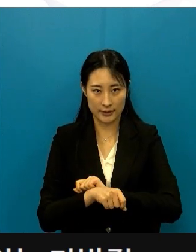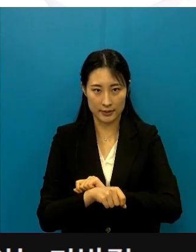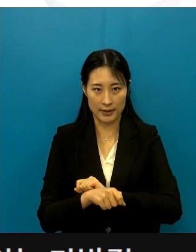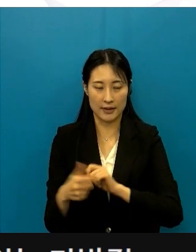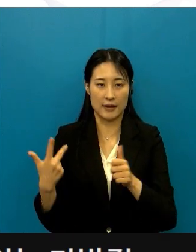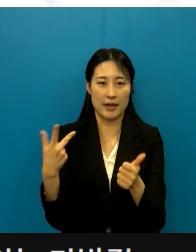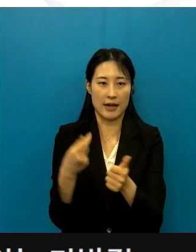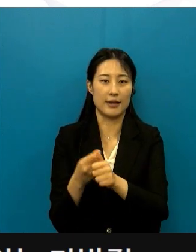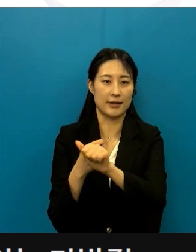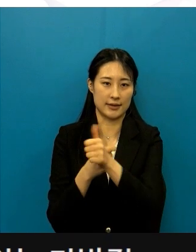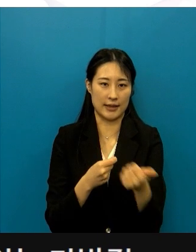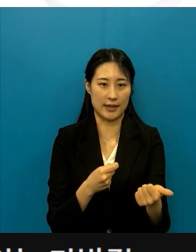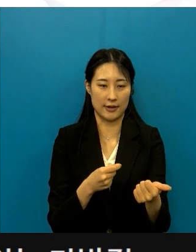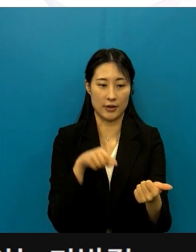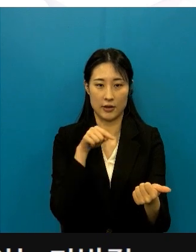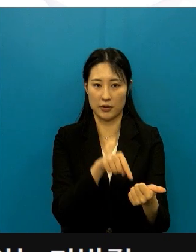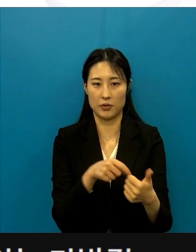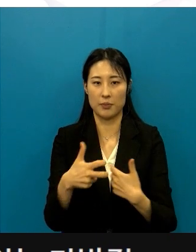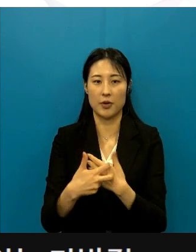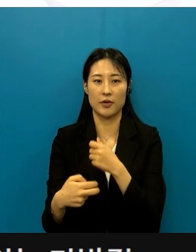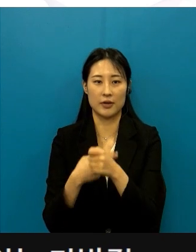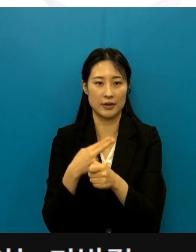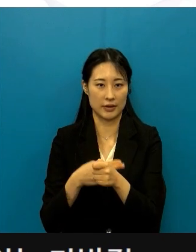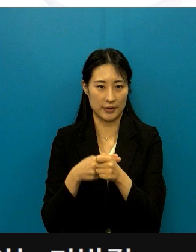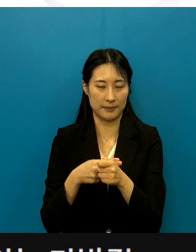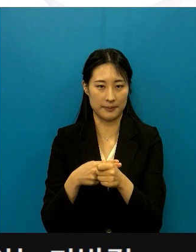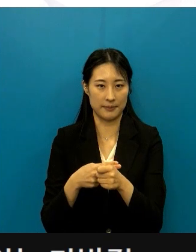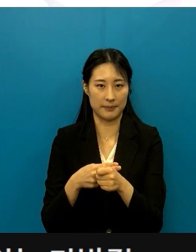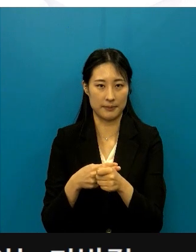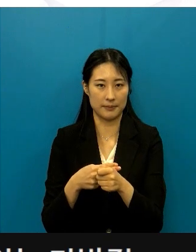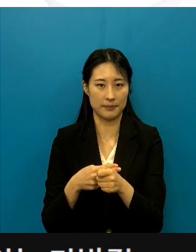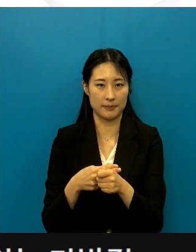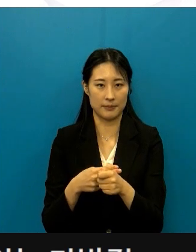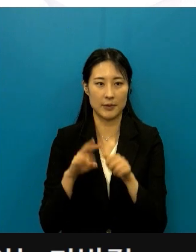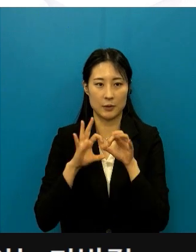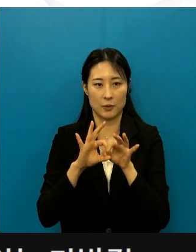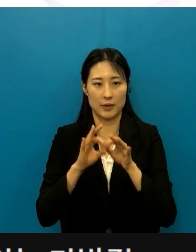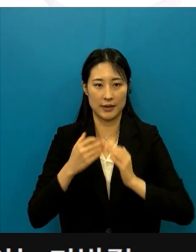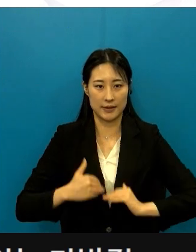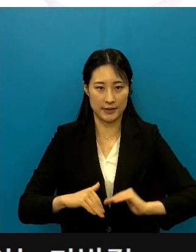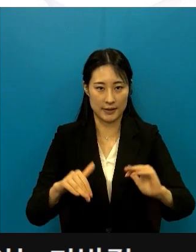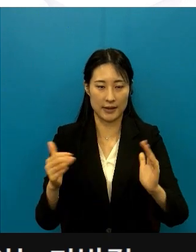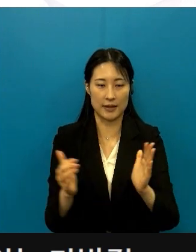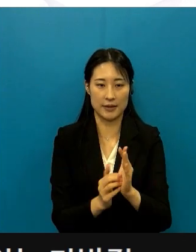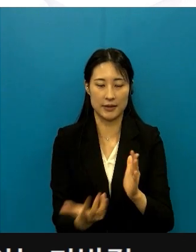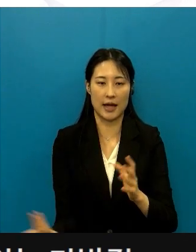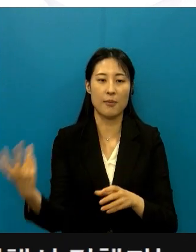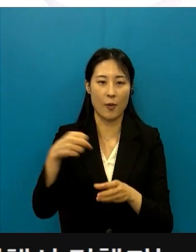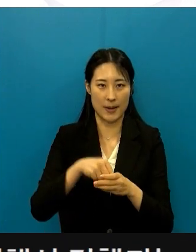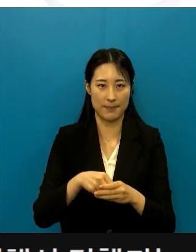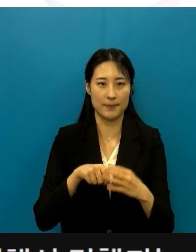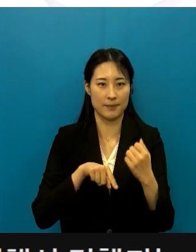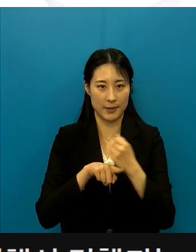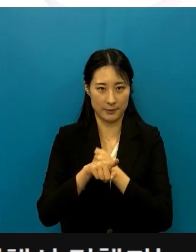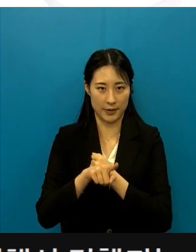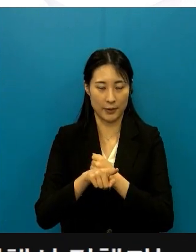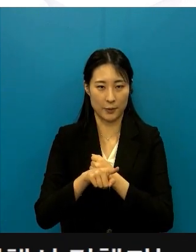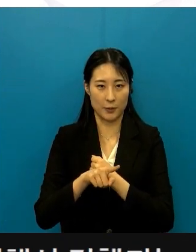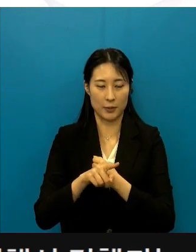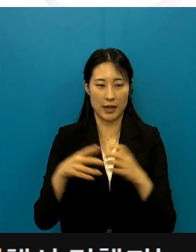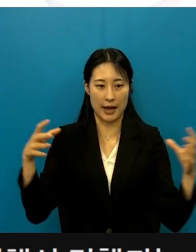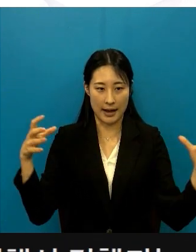physicians. Okay, let me go to the second case. The same year, January,